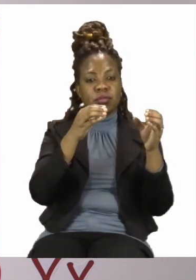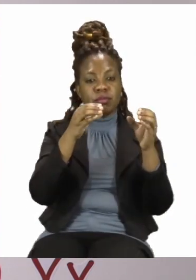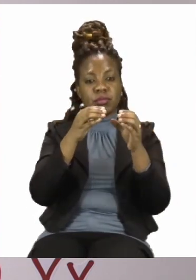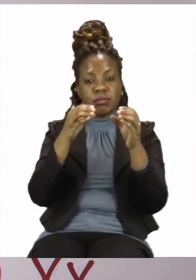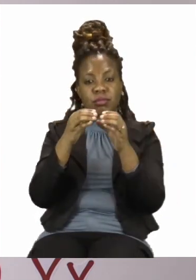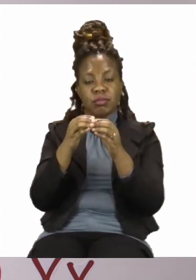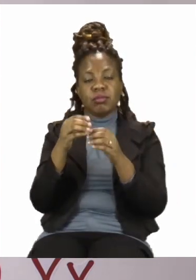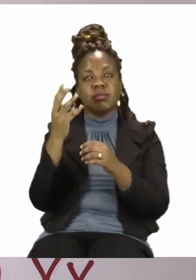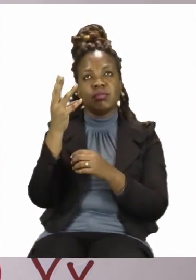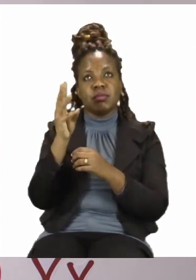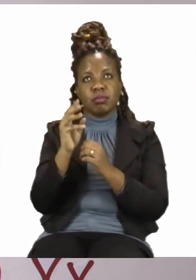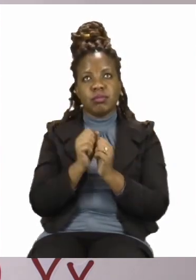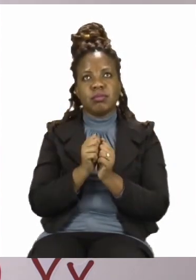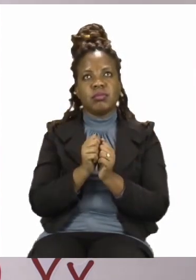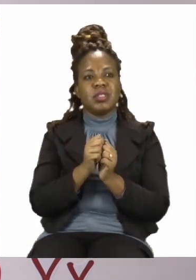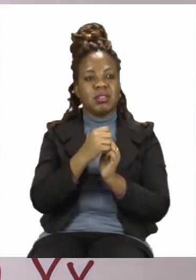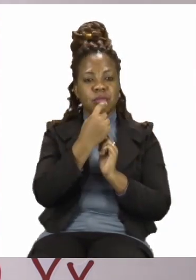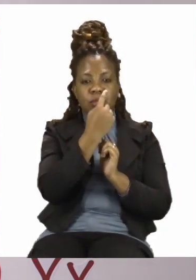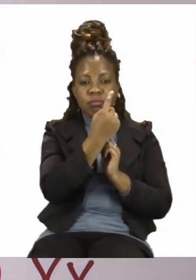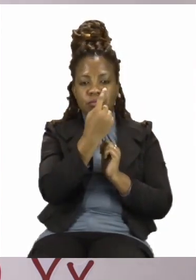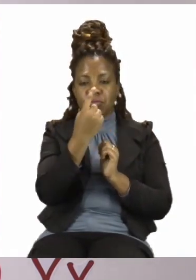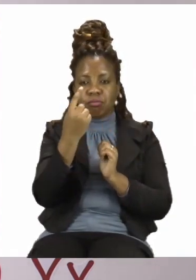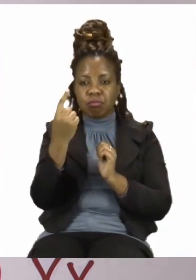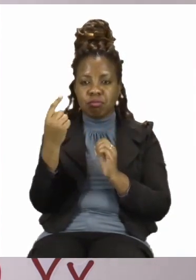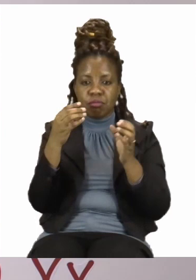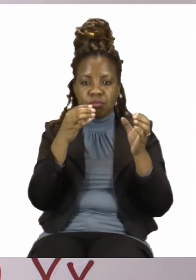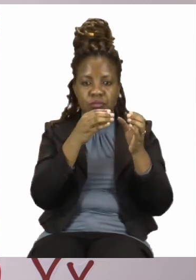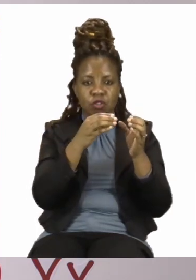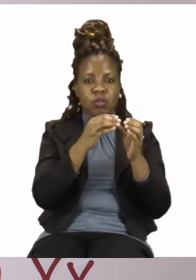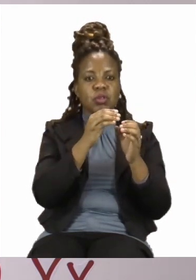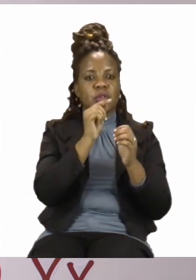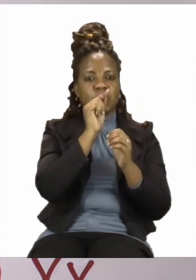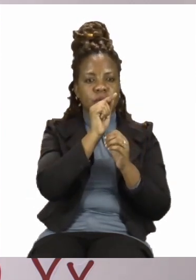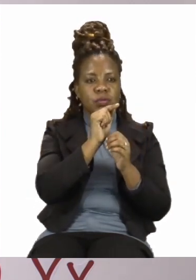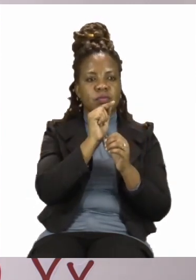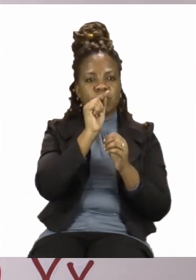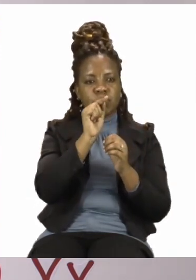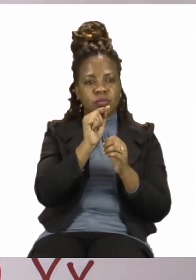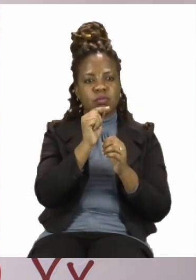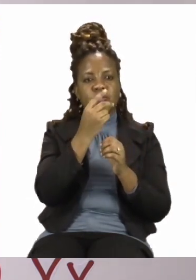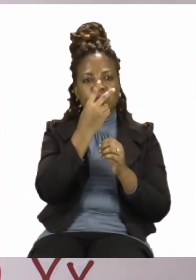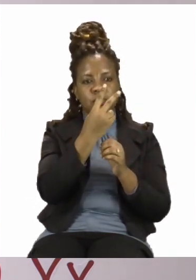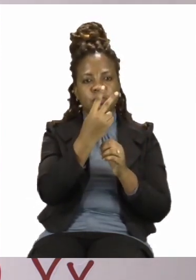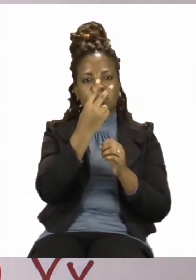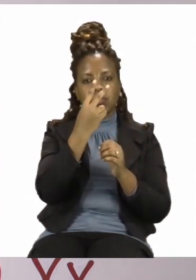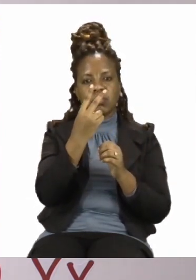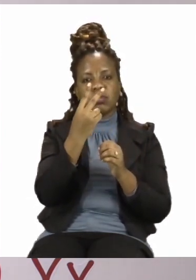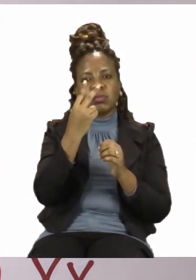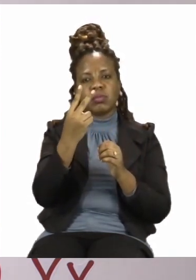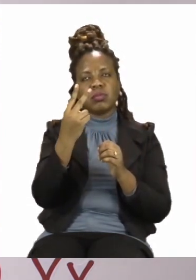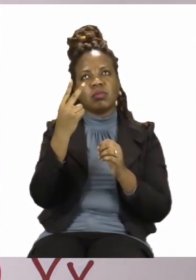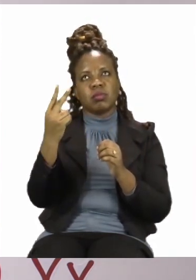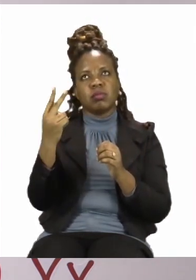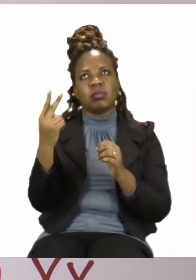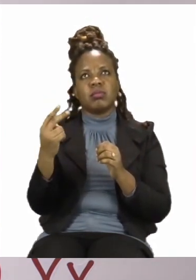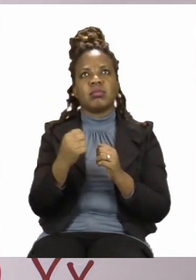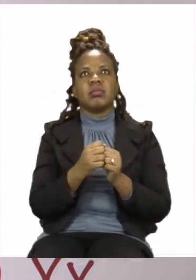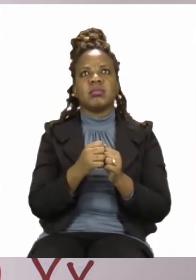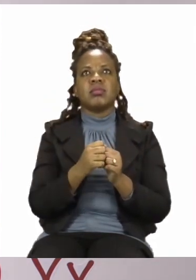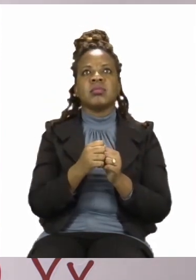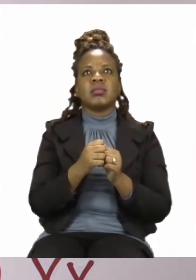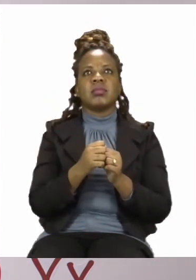each group I need to put 2 things. So I'm going to say 1,